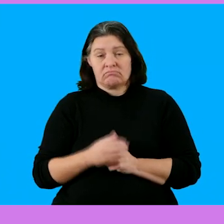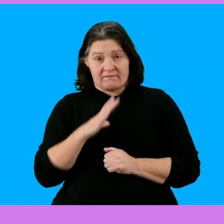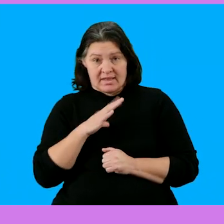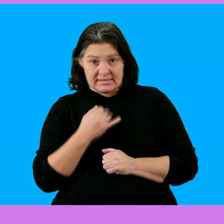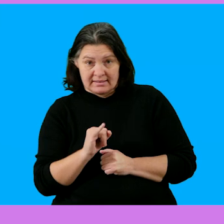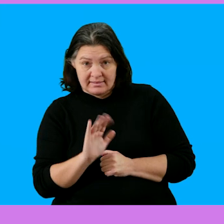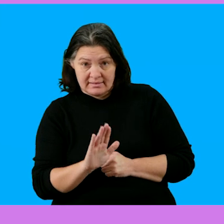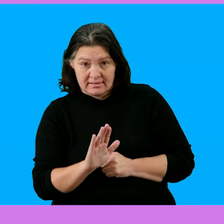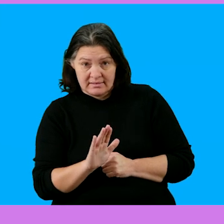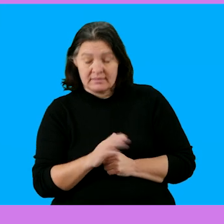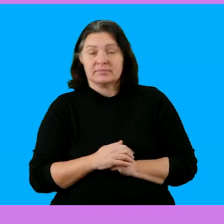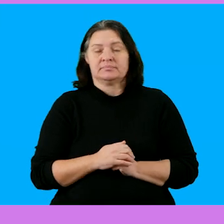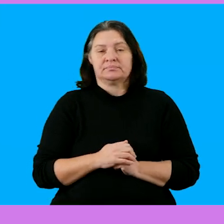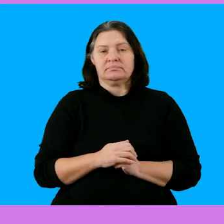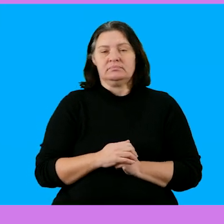Are we still fine?